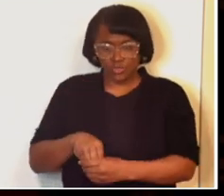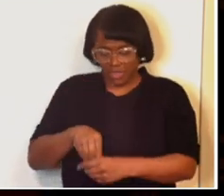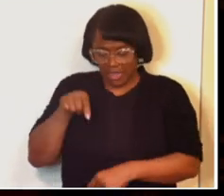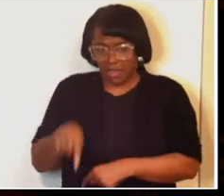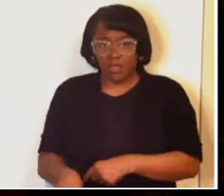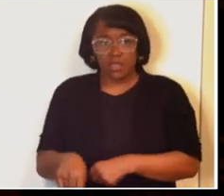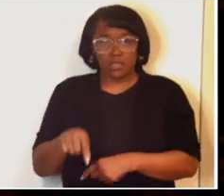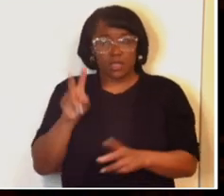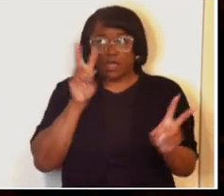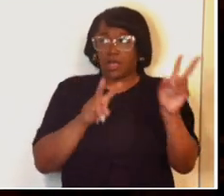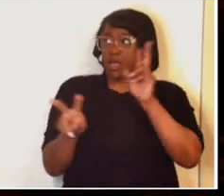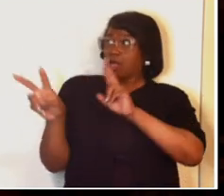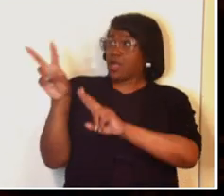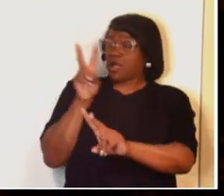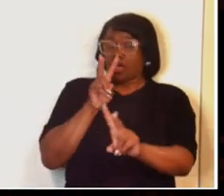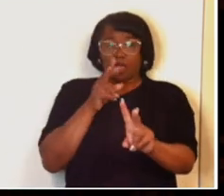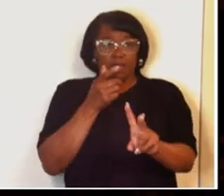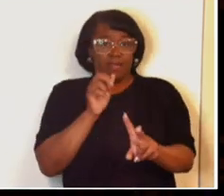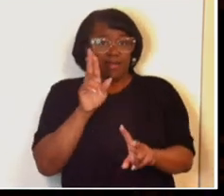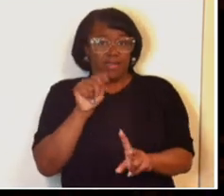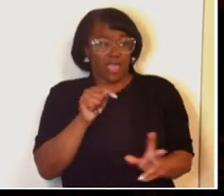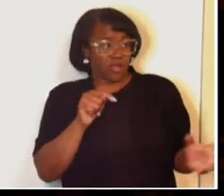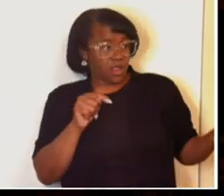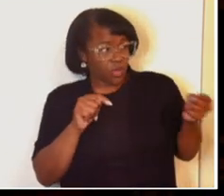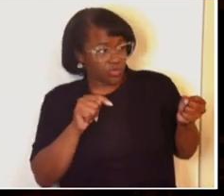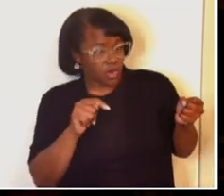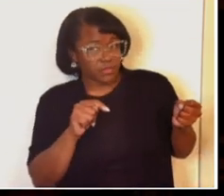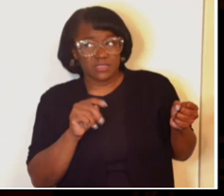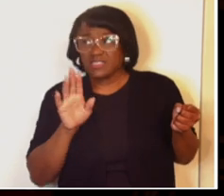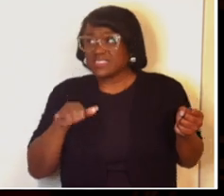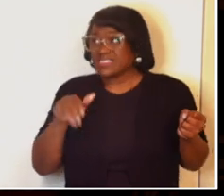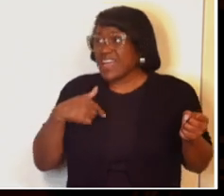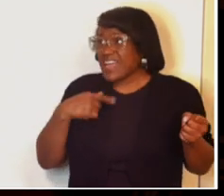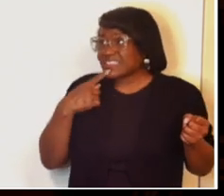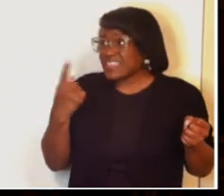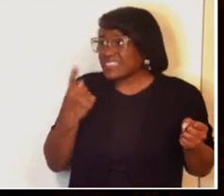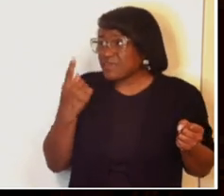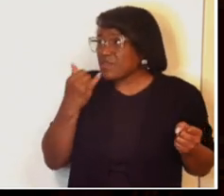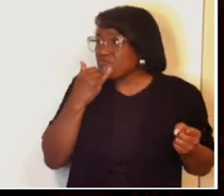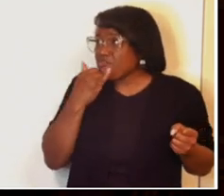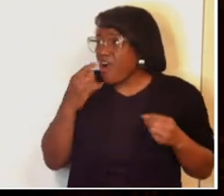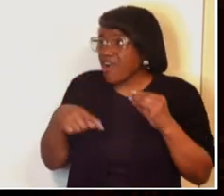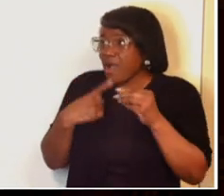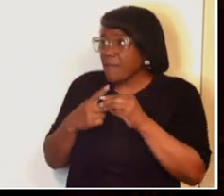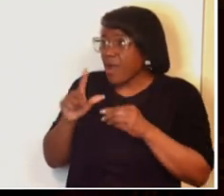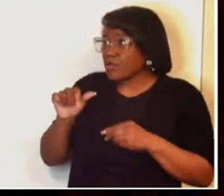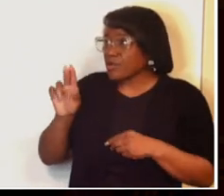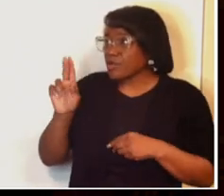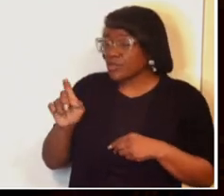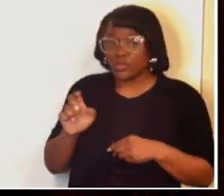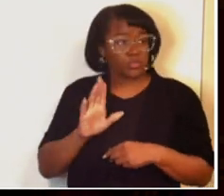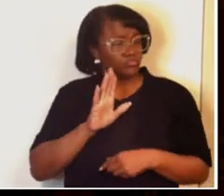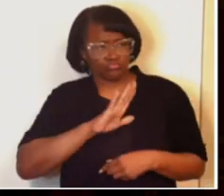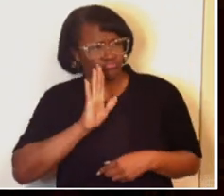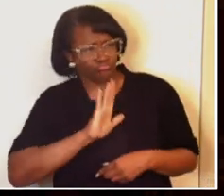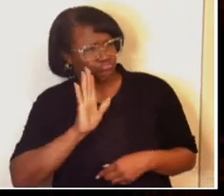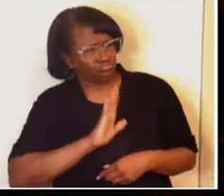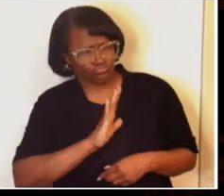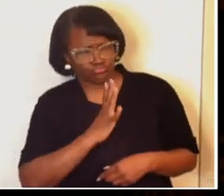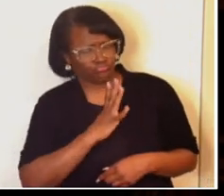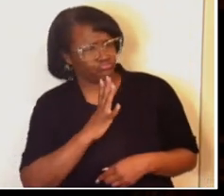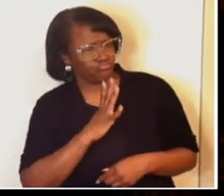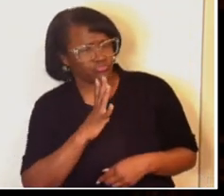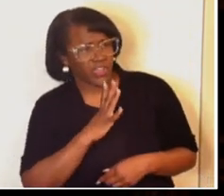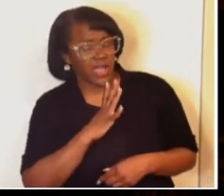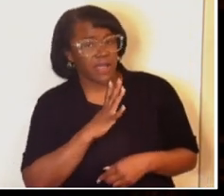and Garrett held her arm, she asked, "Did I say something wrong about Luke?" "No, ma'am, you didn't," Garrett whispered.